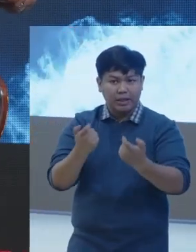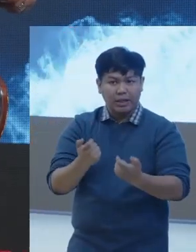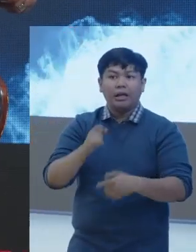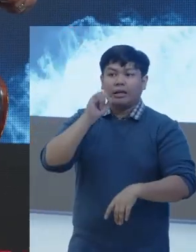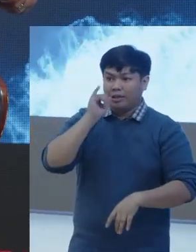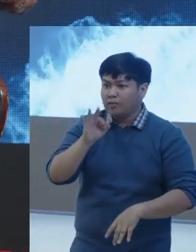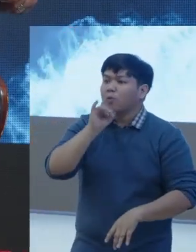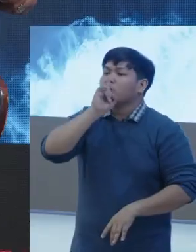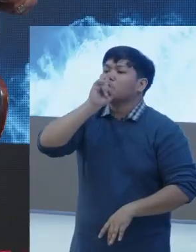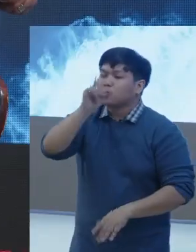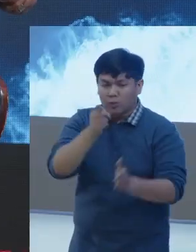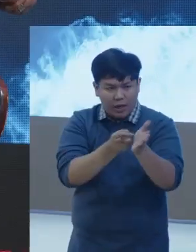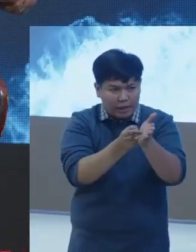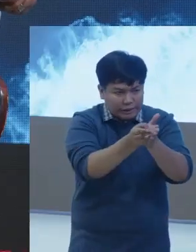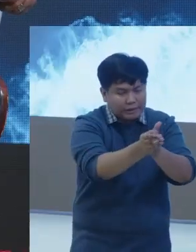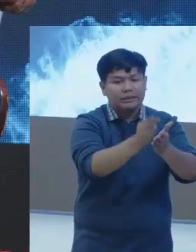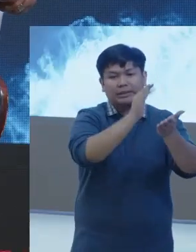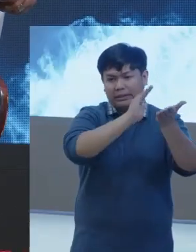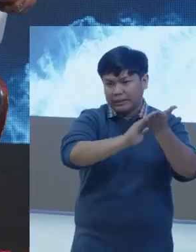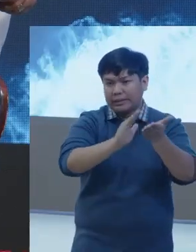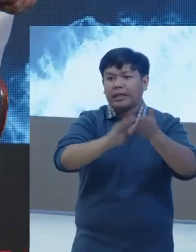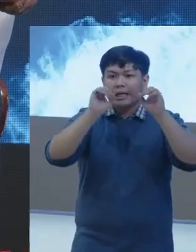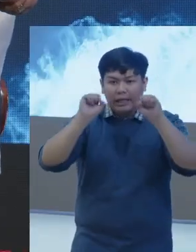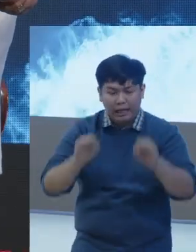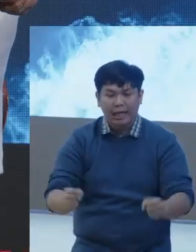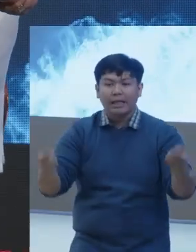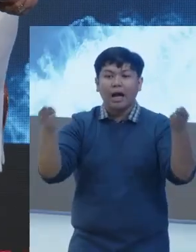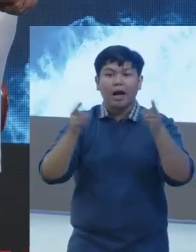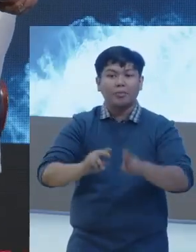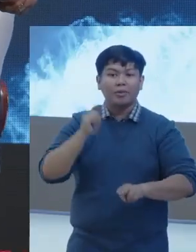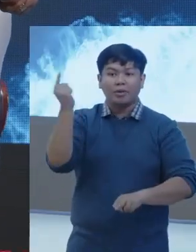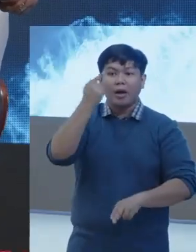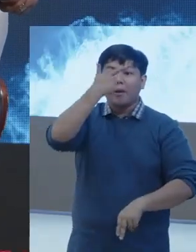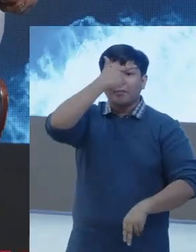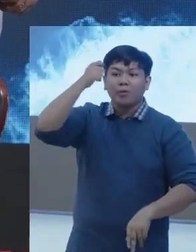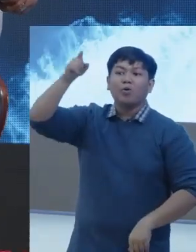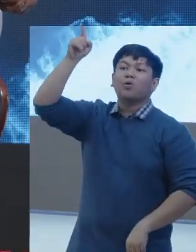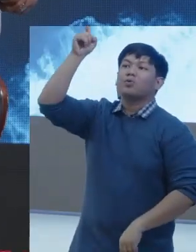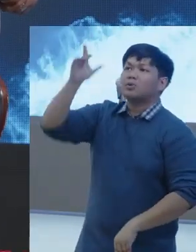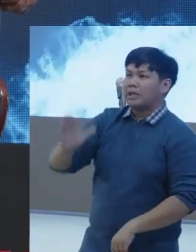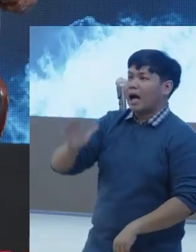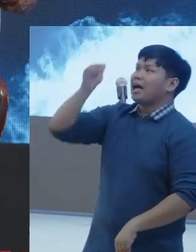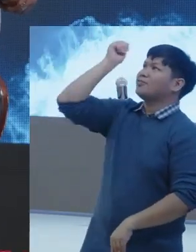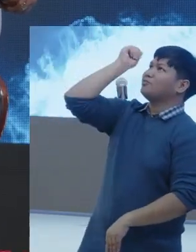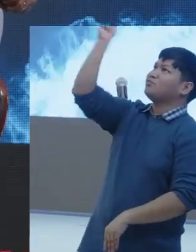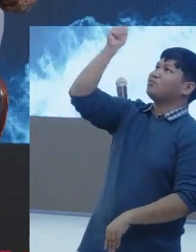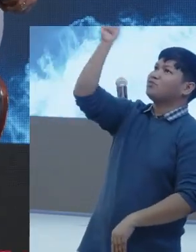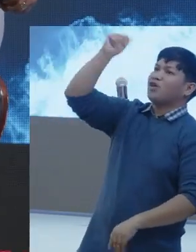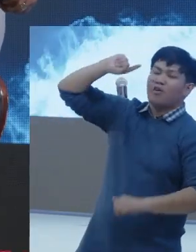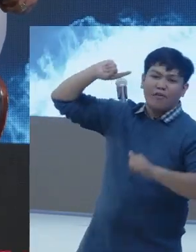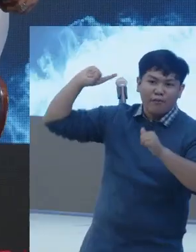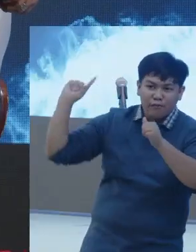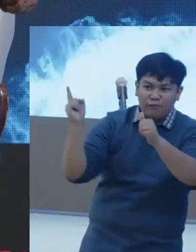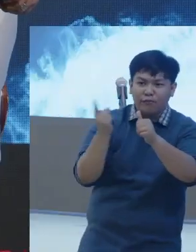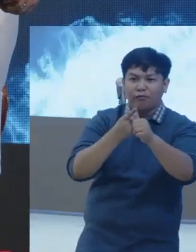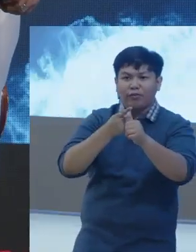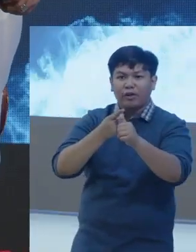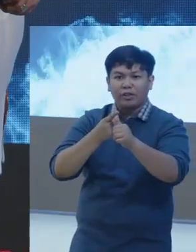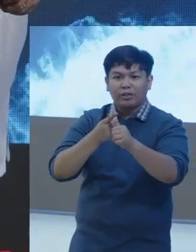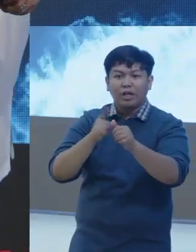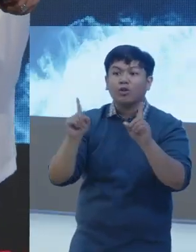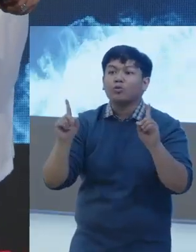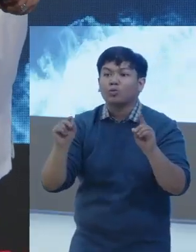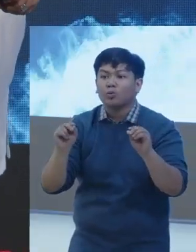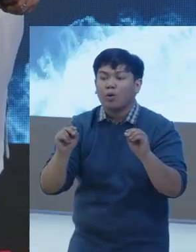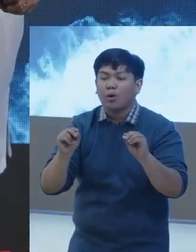repent, is made possible only because God Himself first relented of